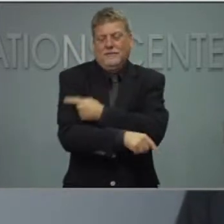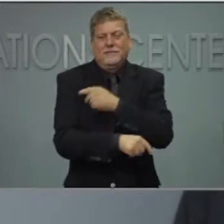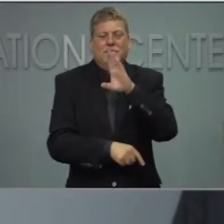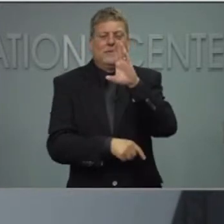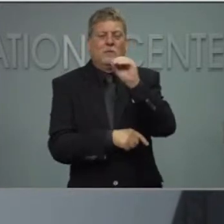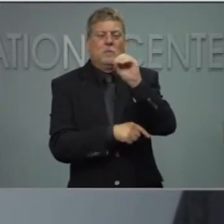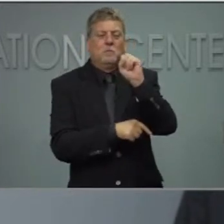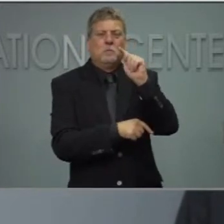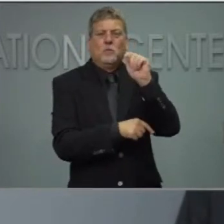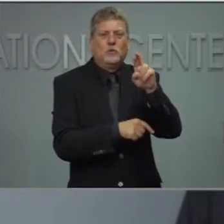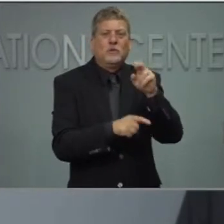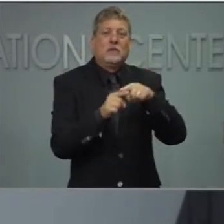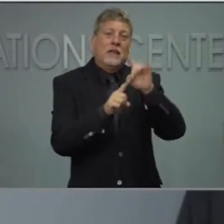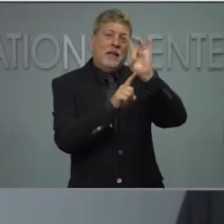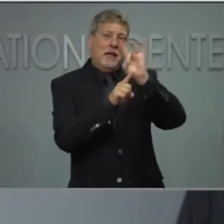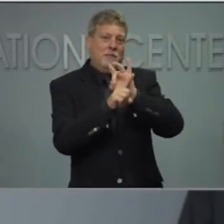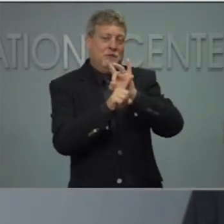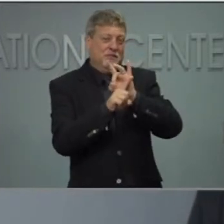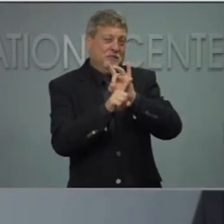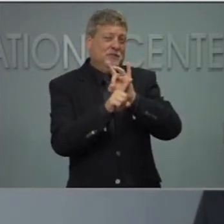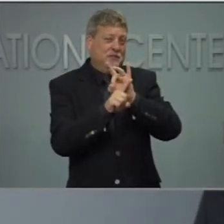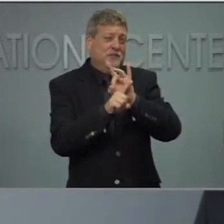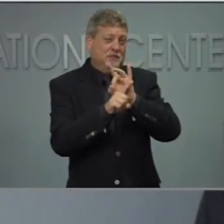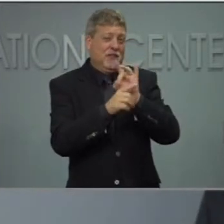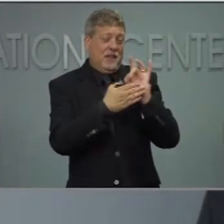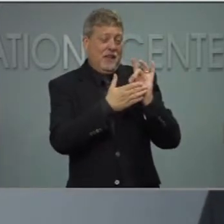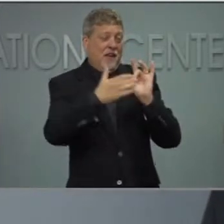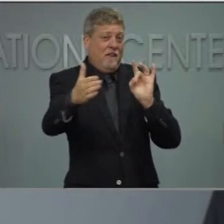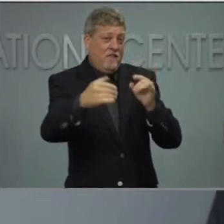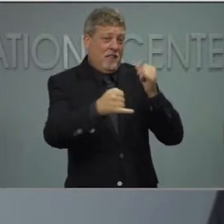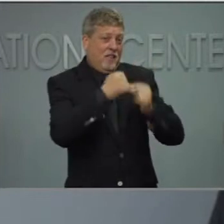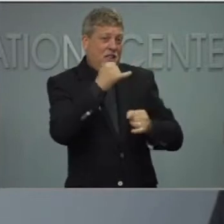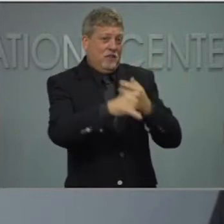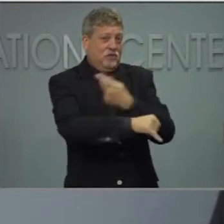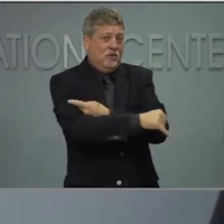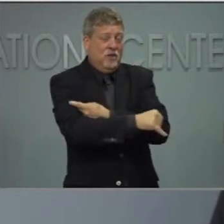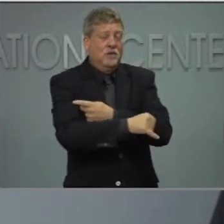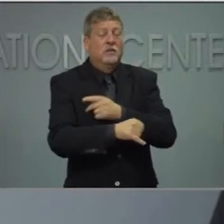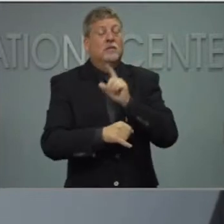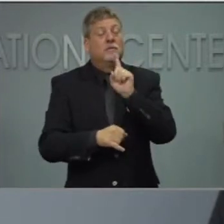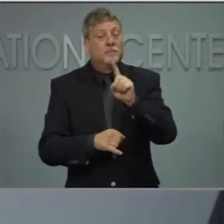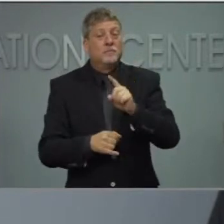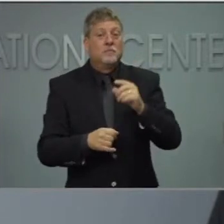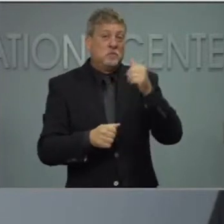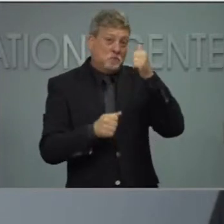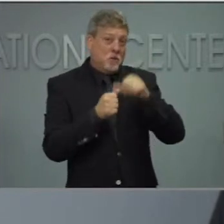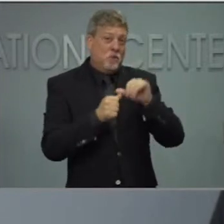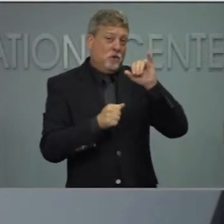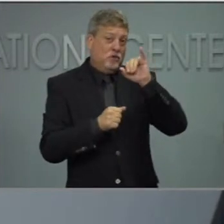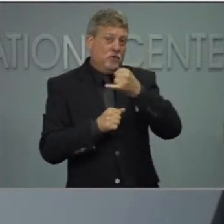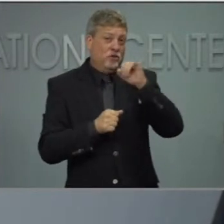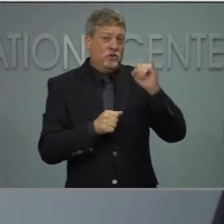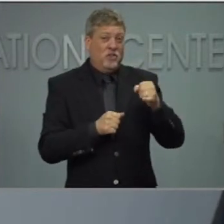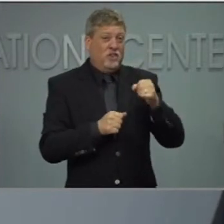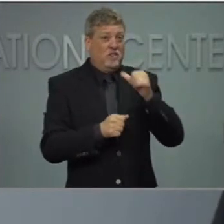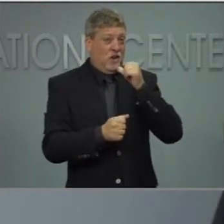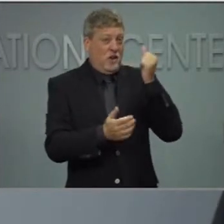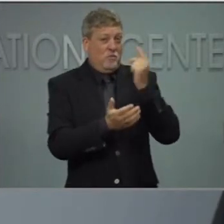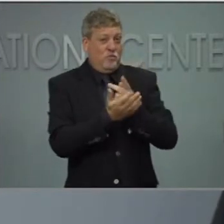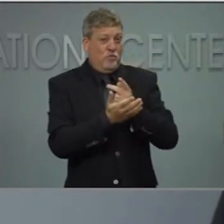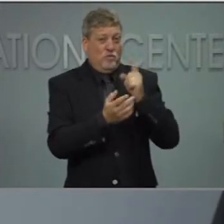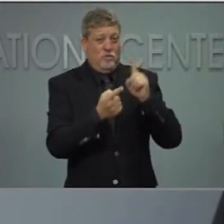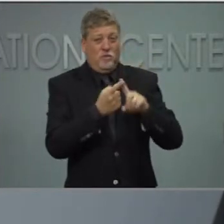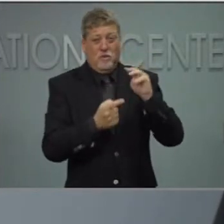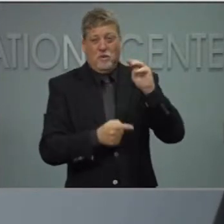your series of vaccines the first time. Johnson & Johnson, as you know, was not authorized until the month of March. So again, from a